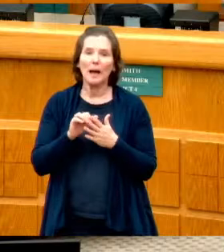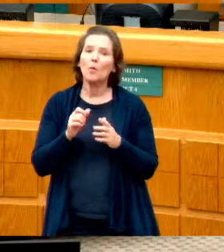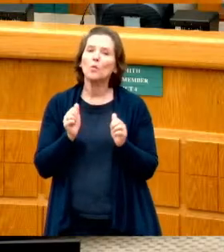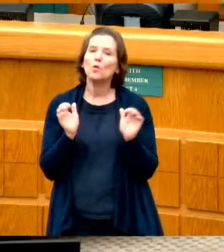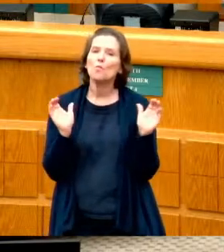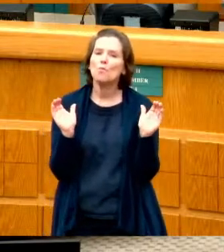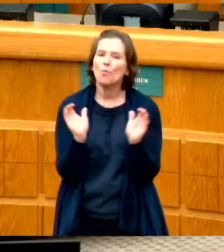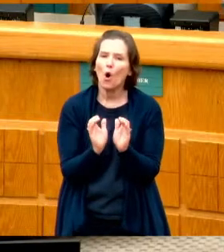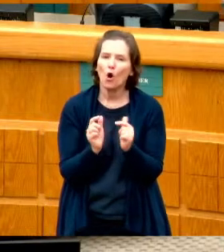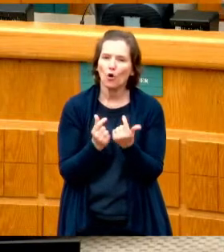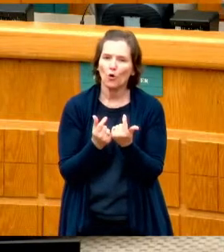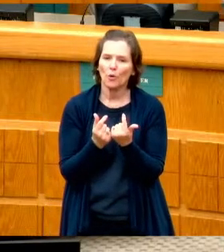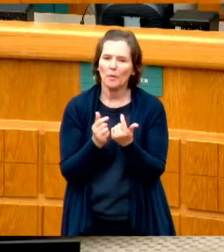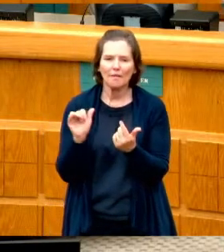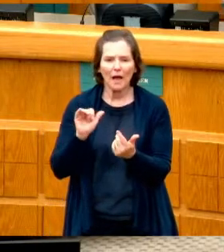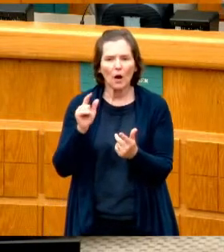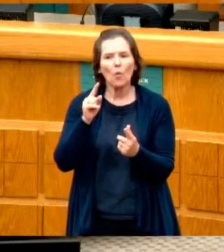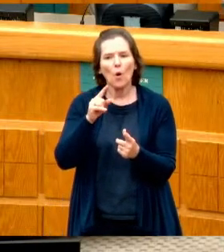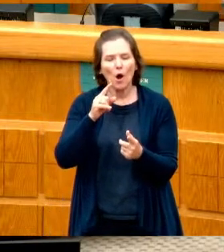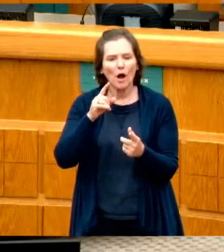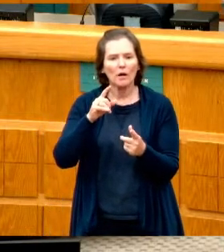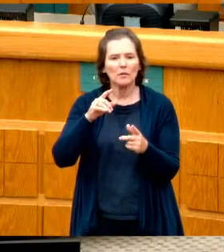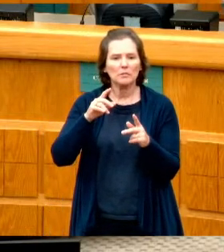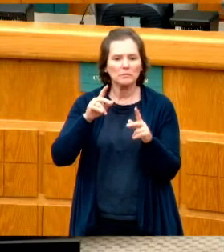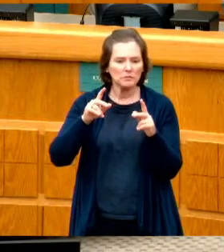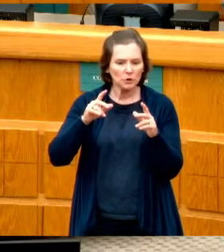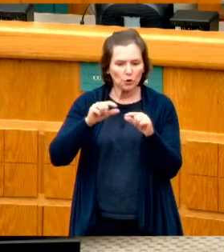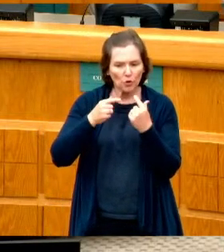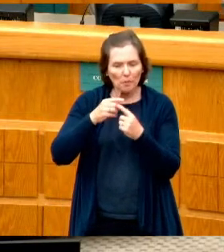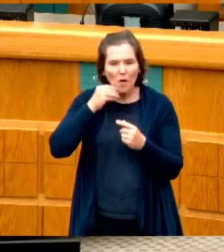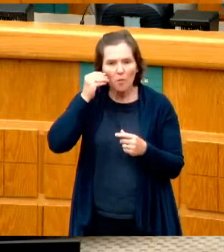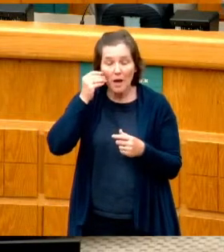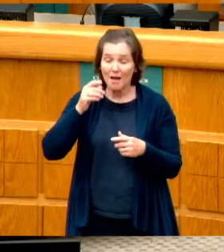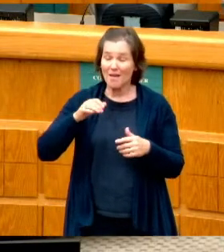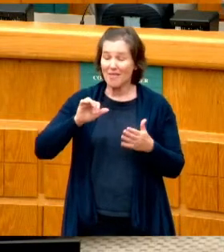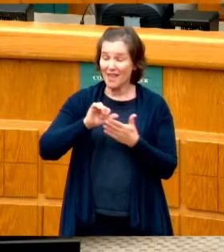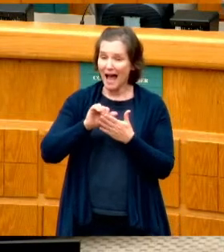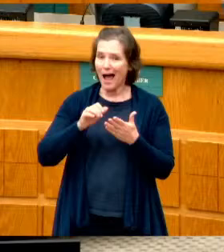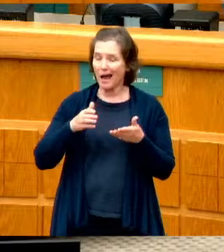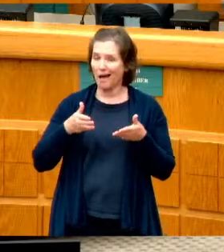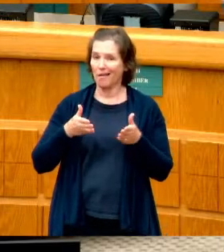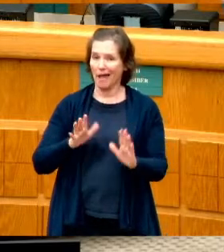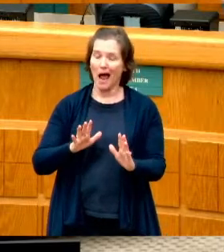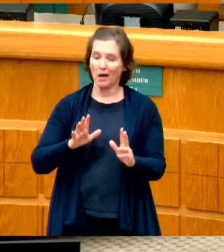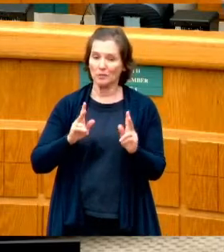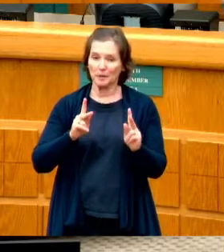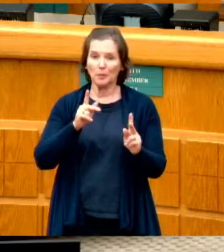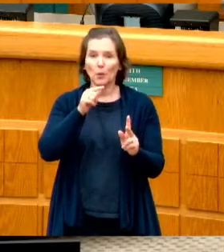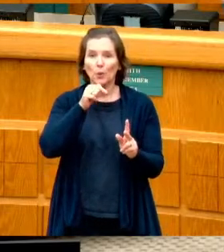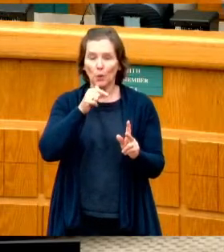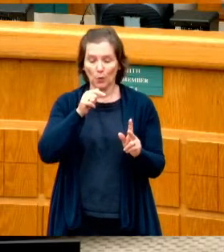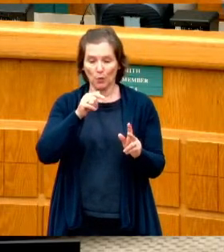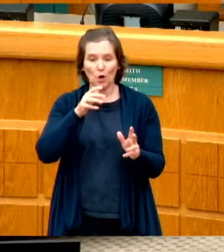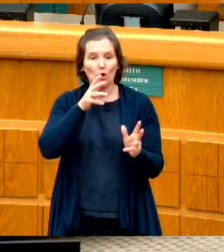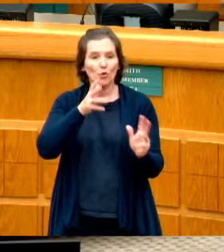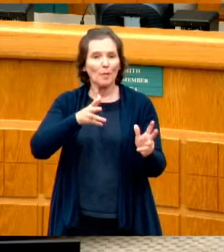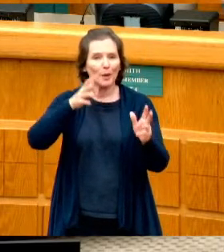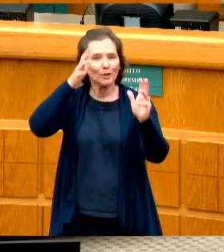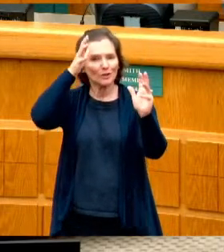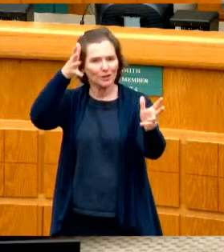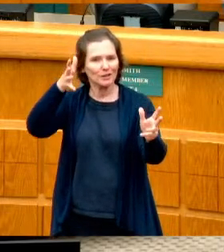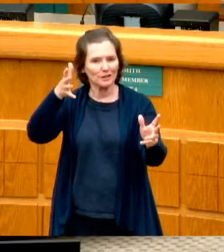that. It also allows for grandparents to see their grandchildren if they are fully vaccinated, even